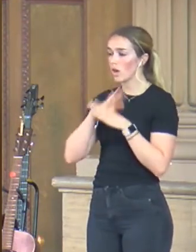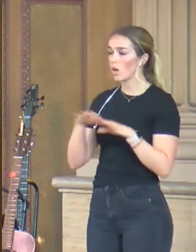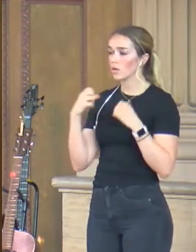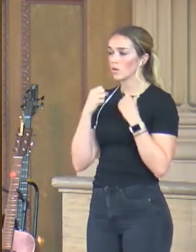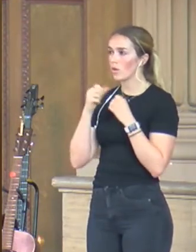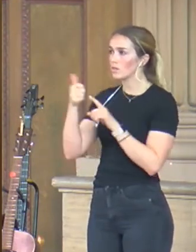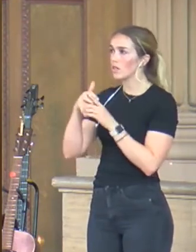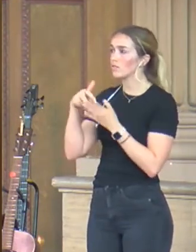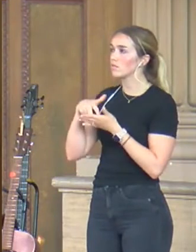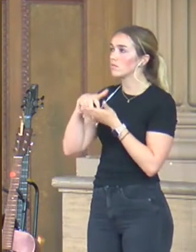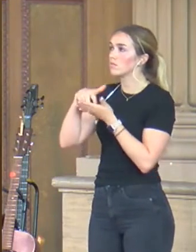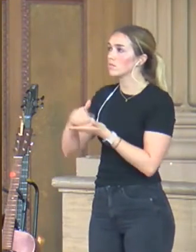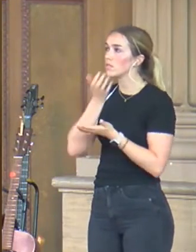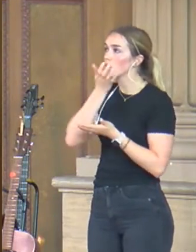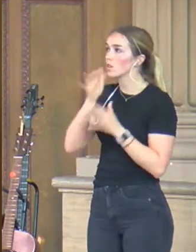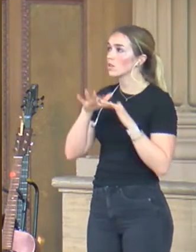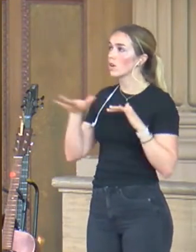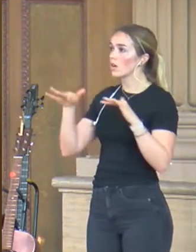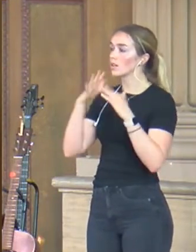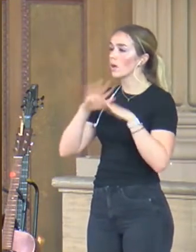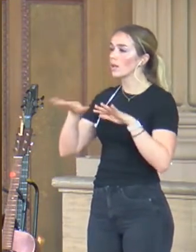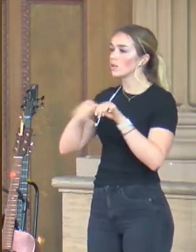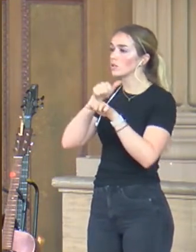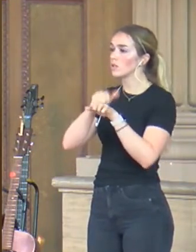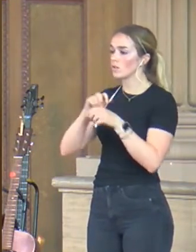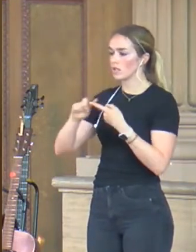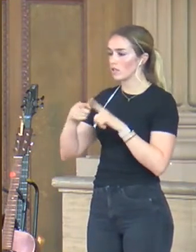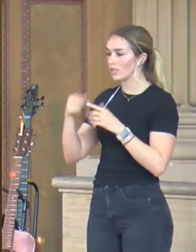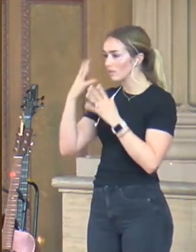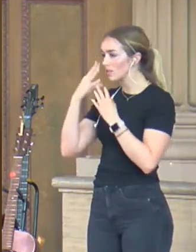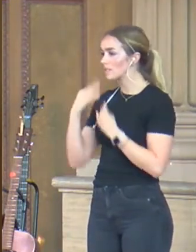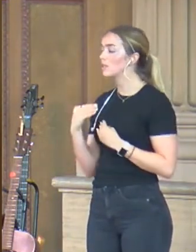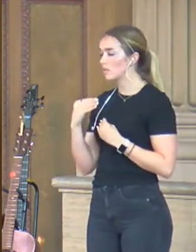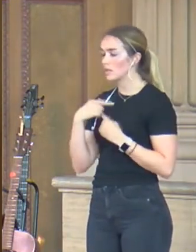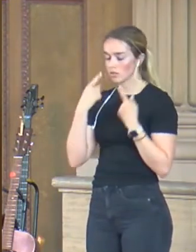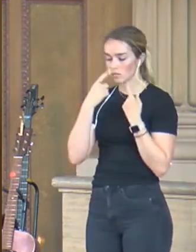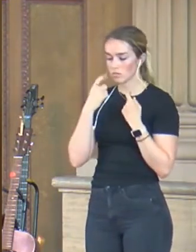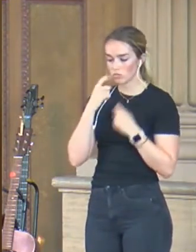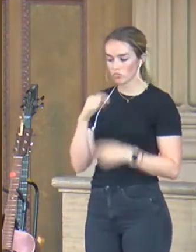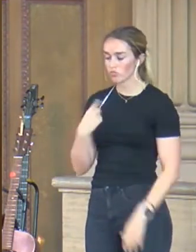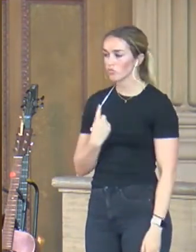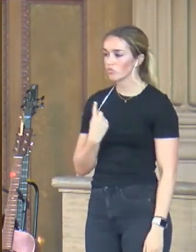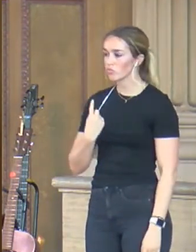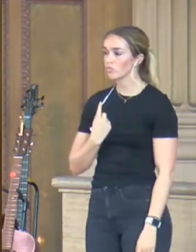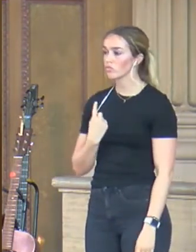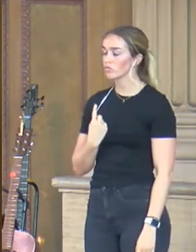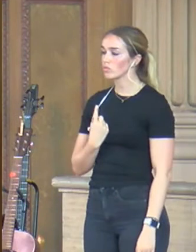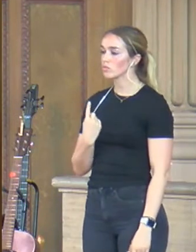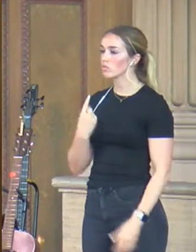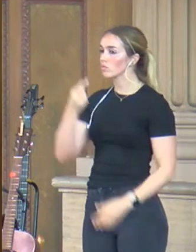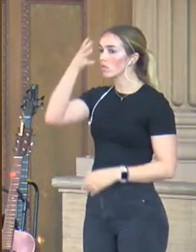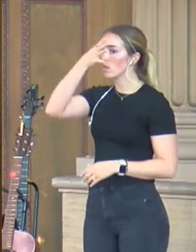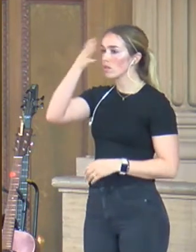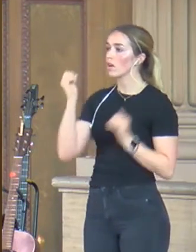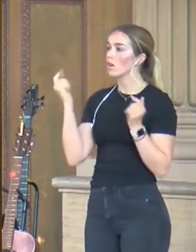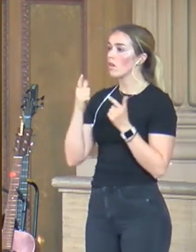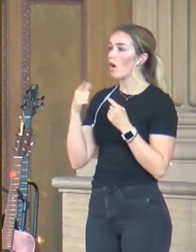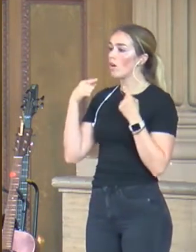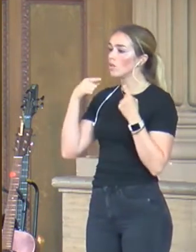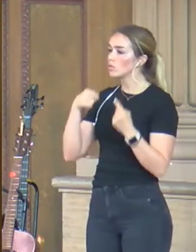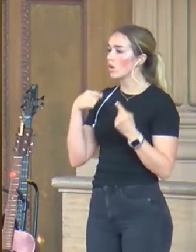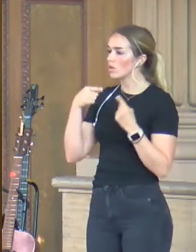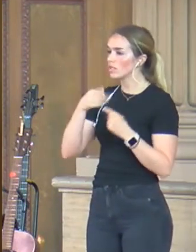garden as silent as a stone. All his friends are sleeping and he's weeping all alone. And the man of all sorrows he